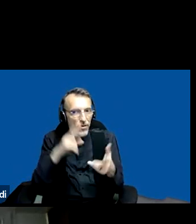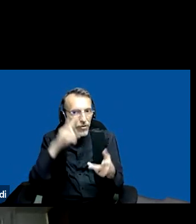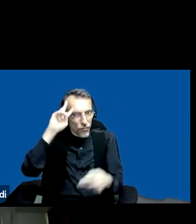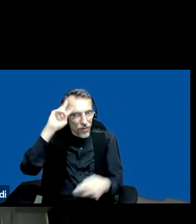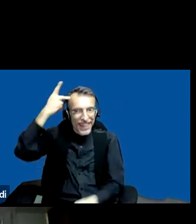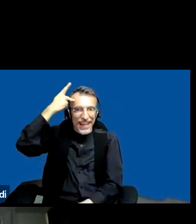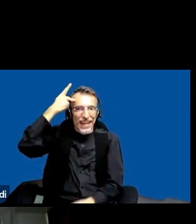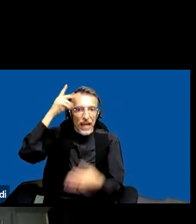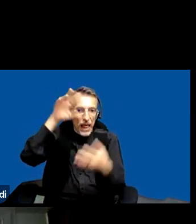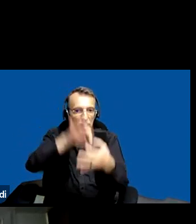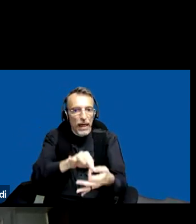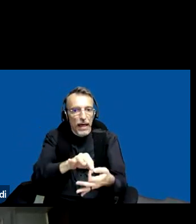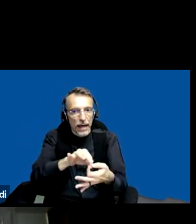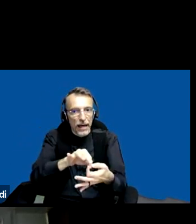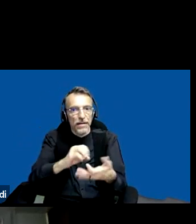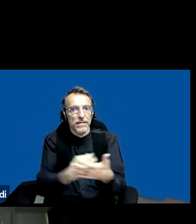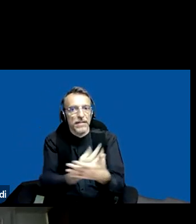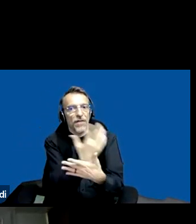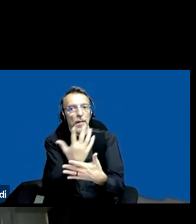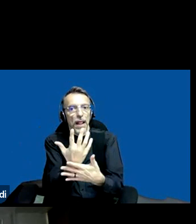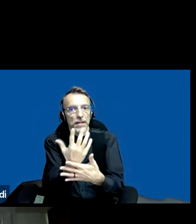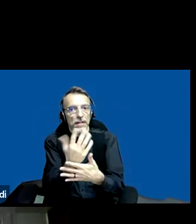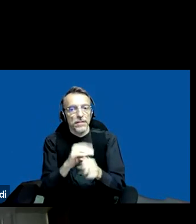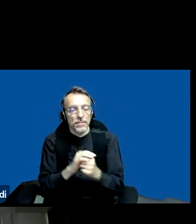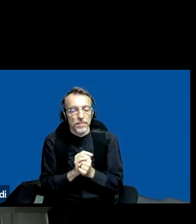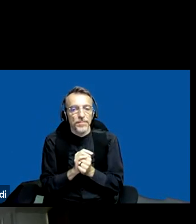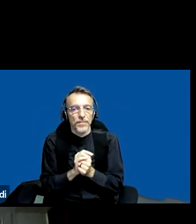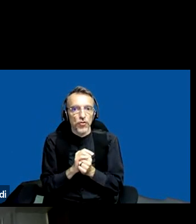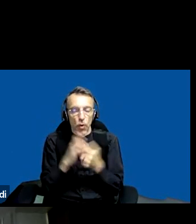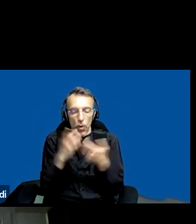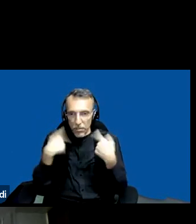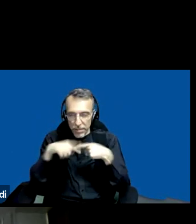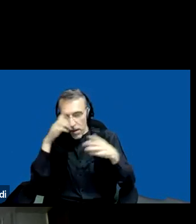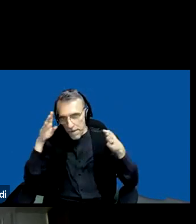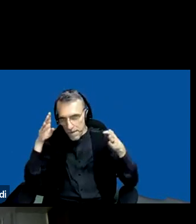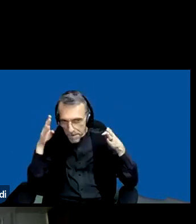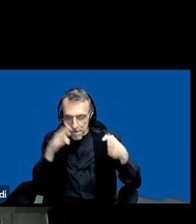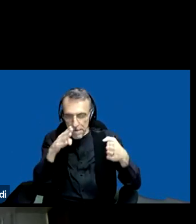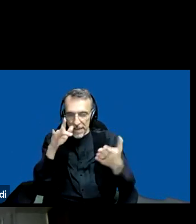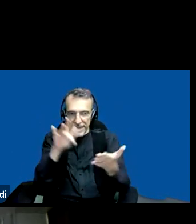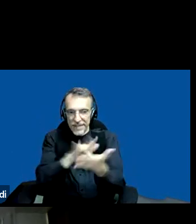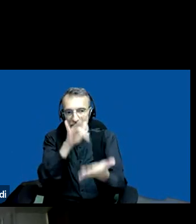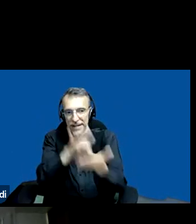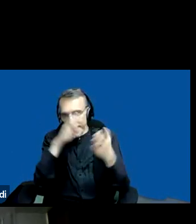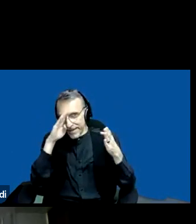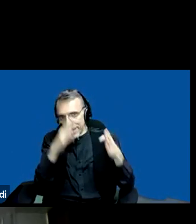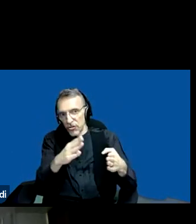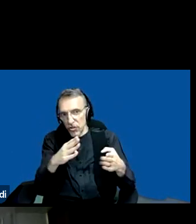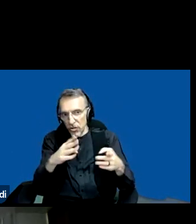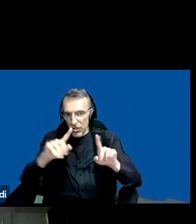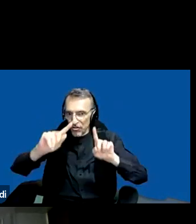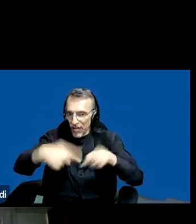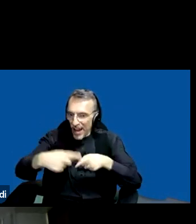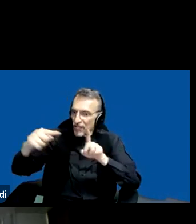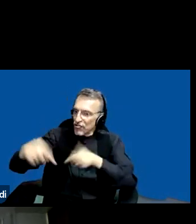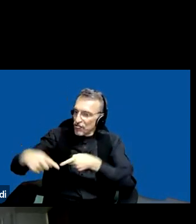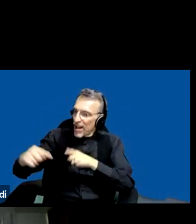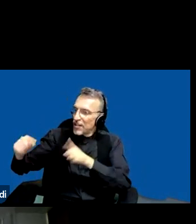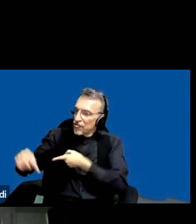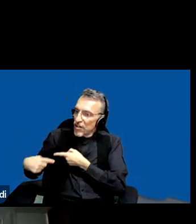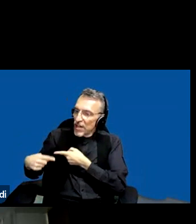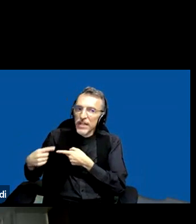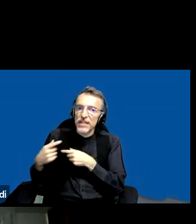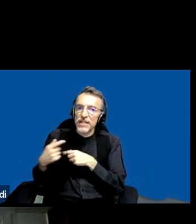of development, really bringing to center stage some of the big challenges that we've all been trying to push